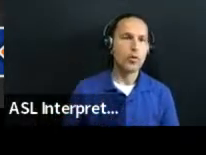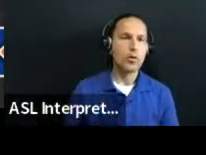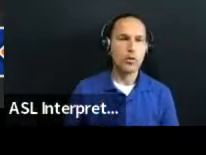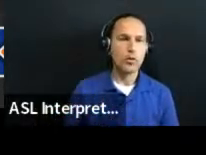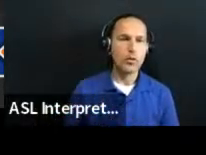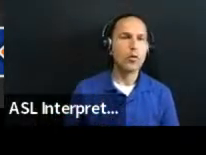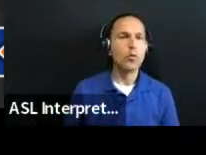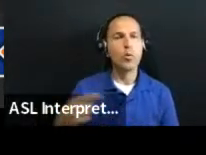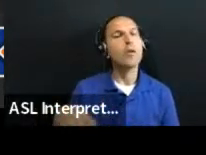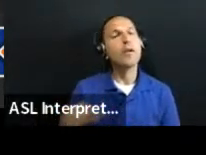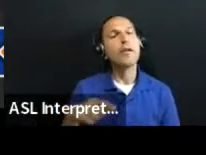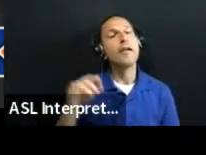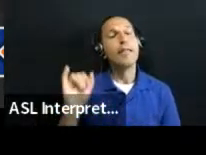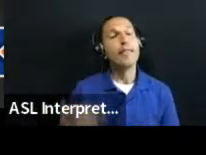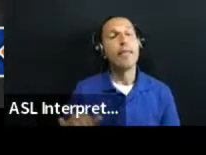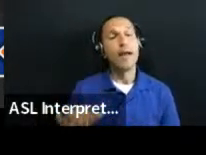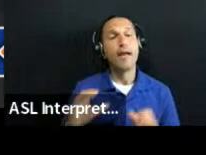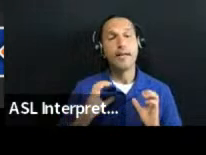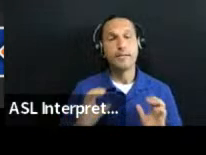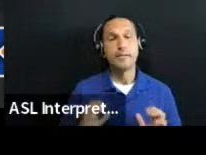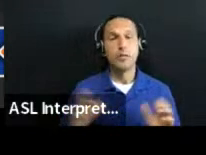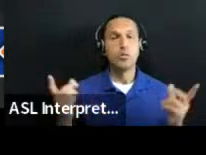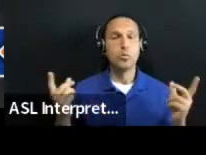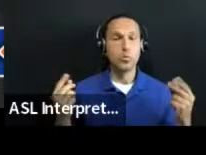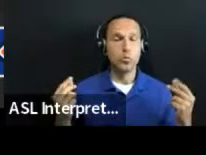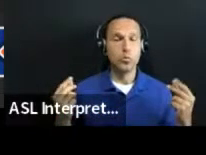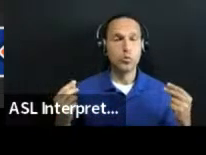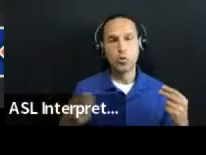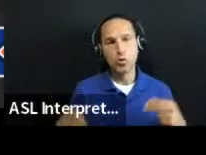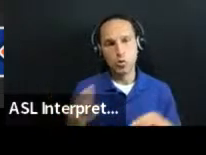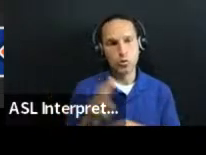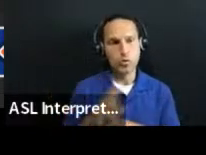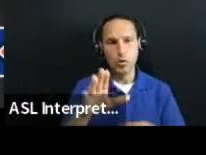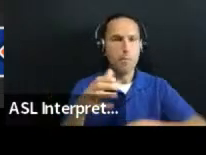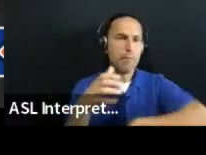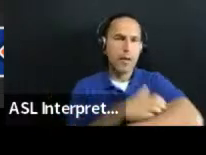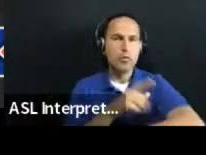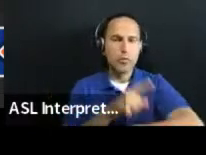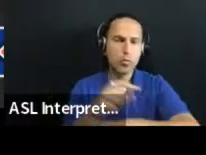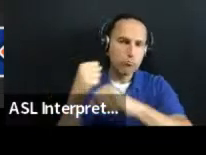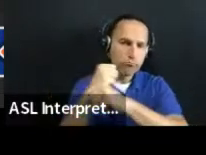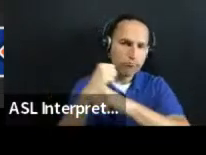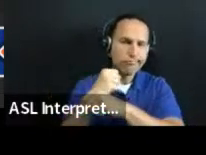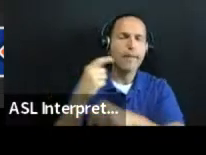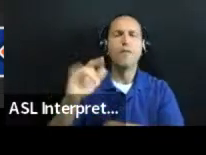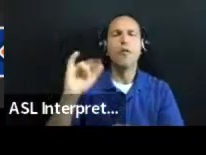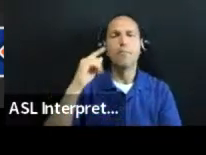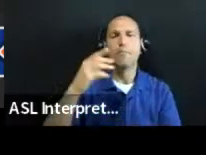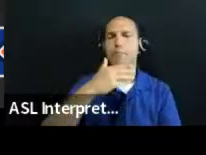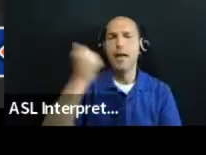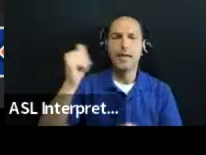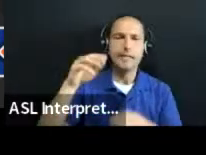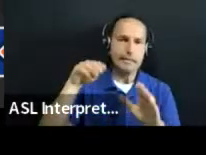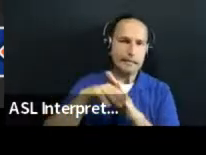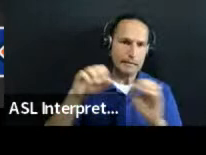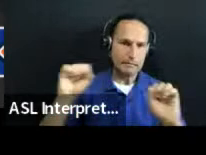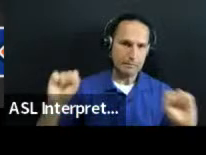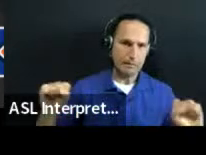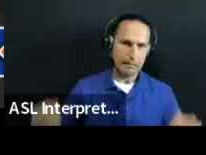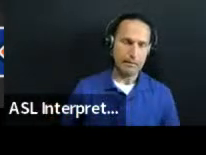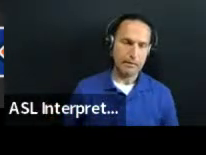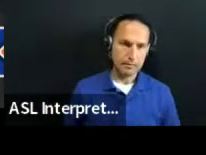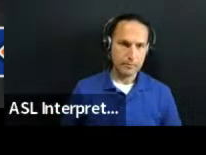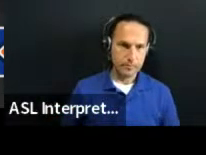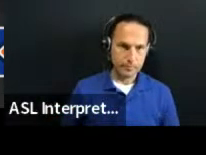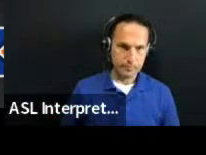as customers, and we encourage you as customers to use your power to advocate for better accessibility. So